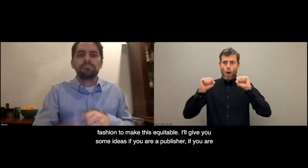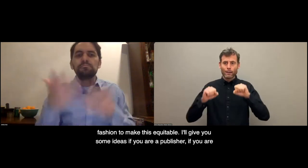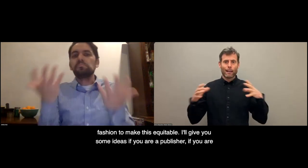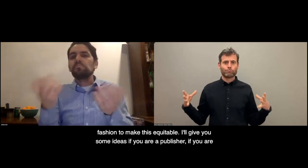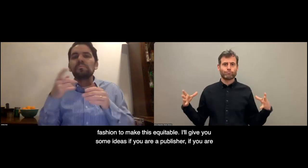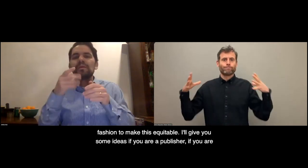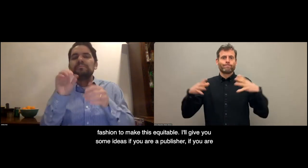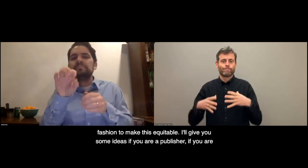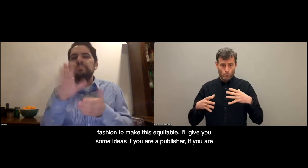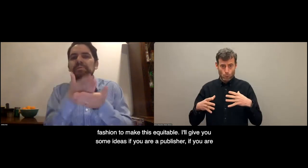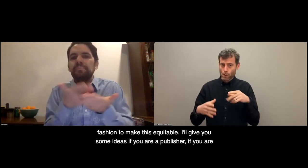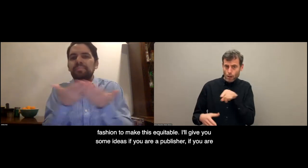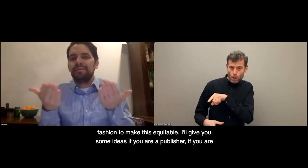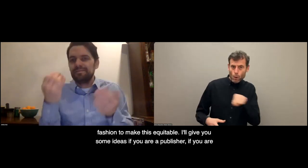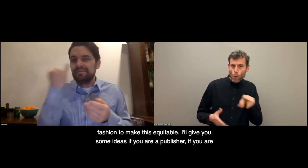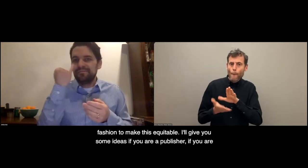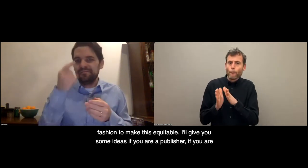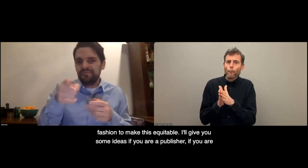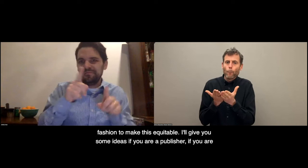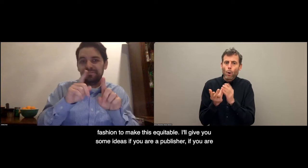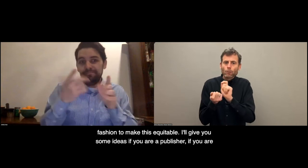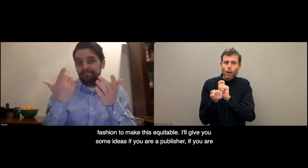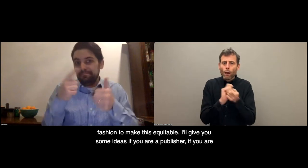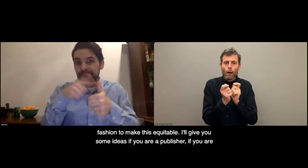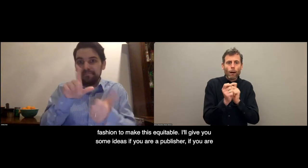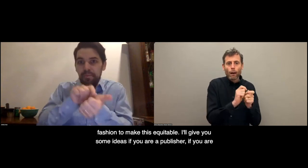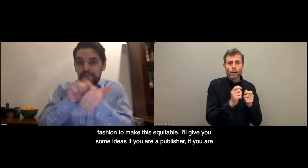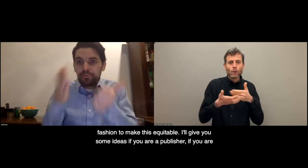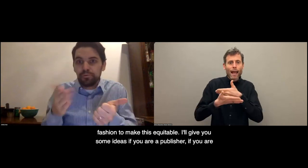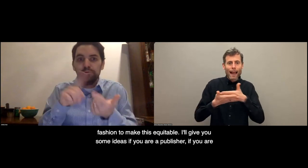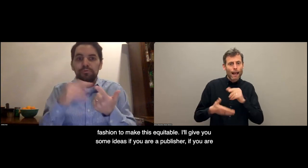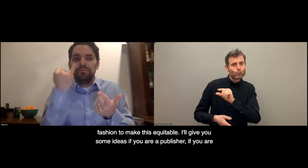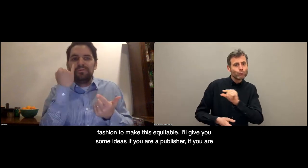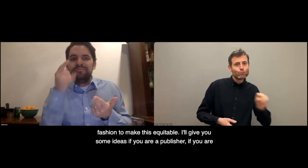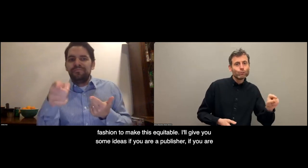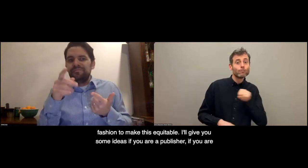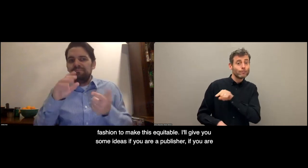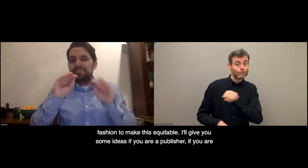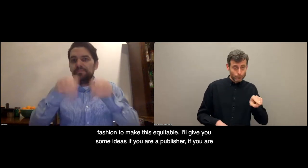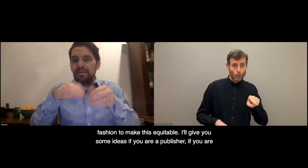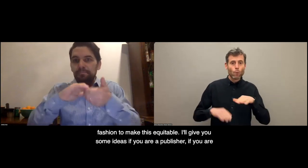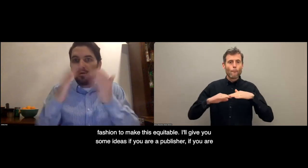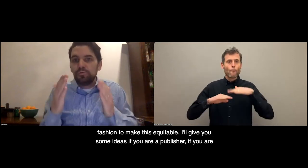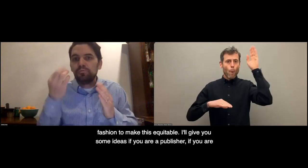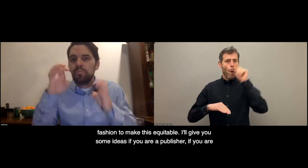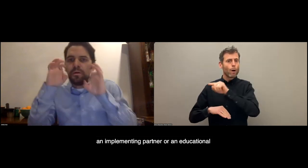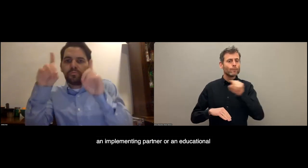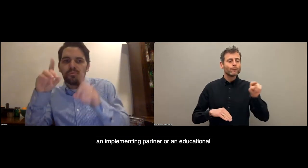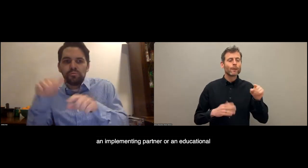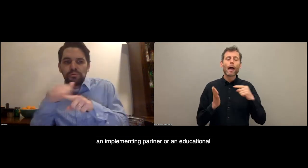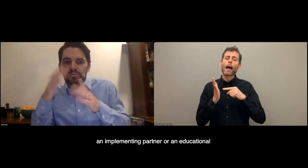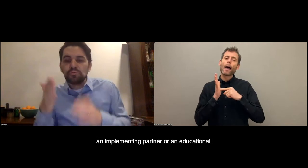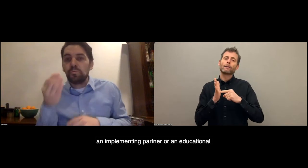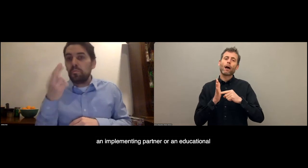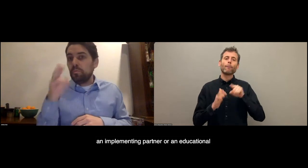to make this equitable. I'll give you some ideas. If you are a publisher, if you are